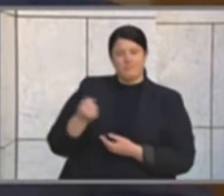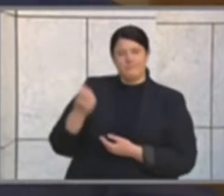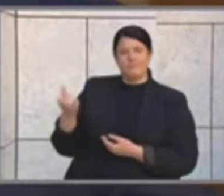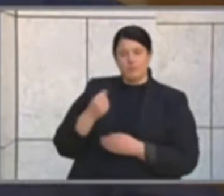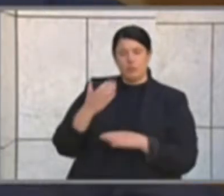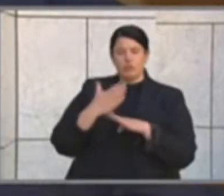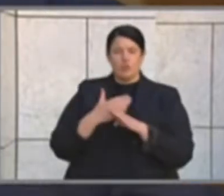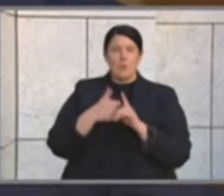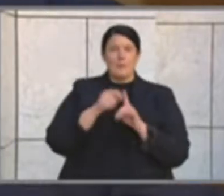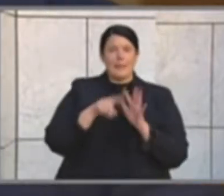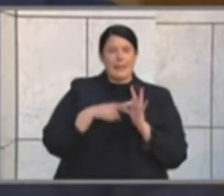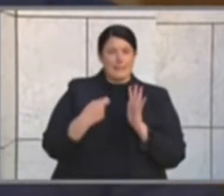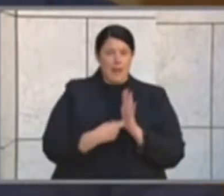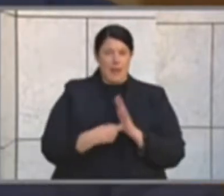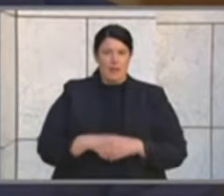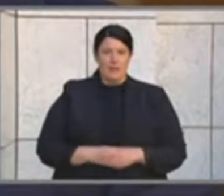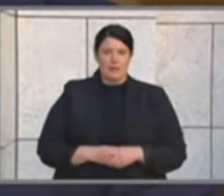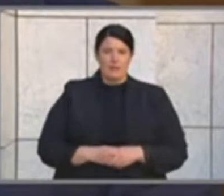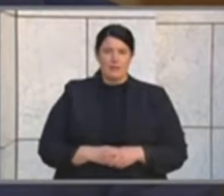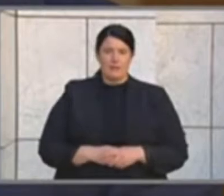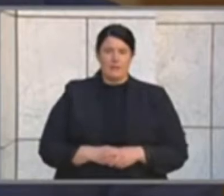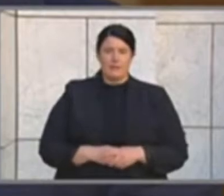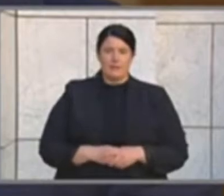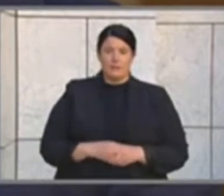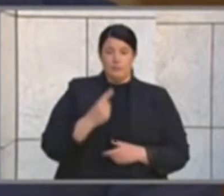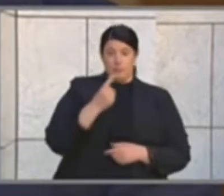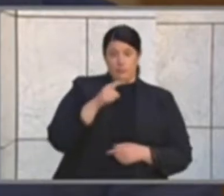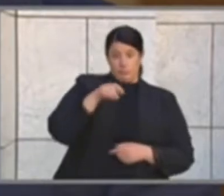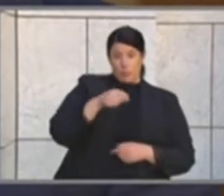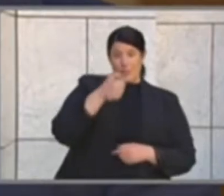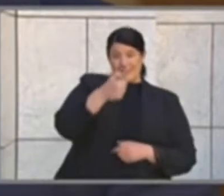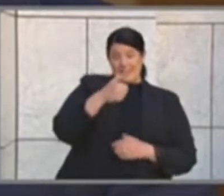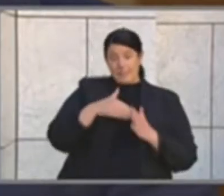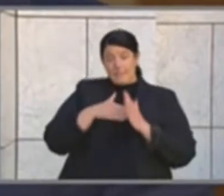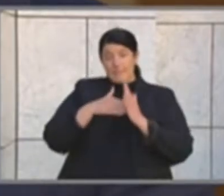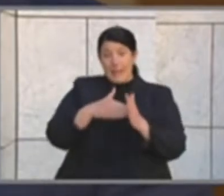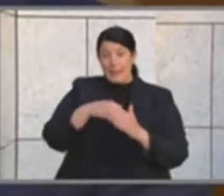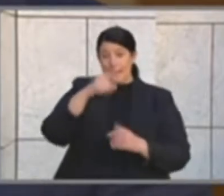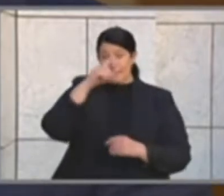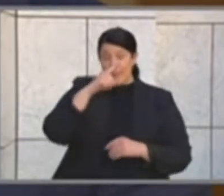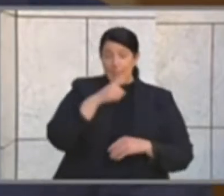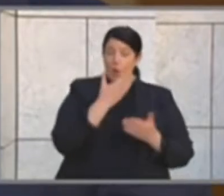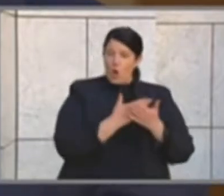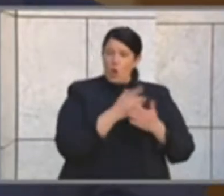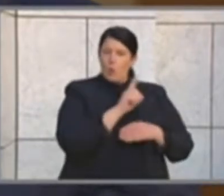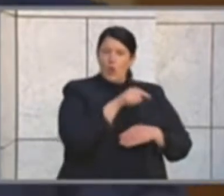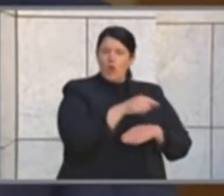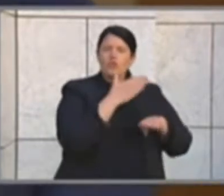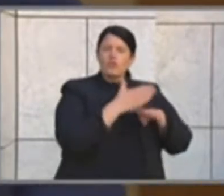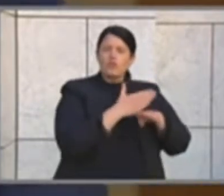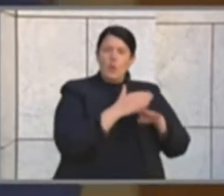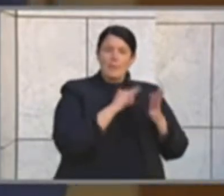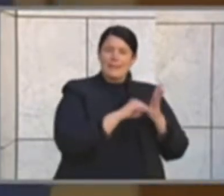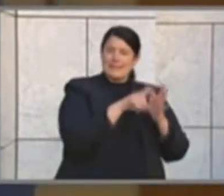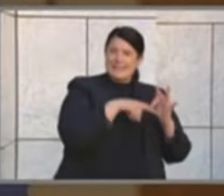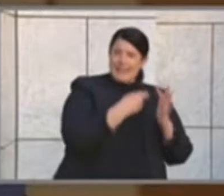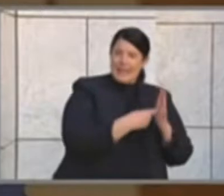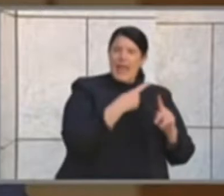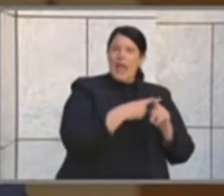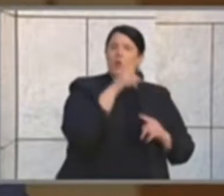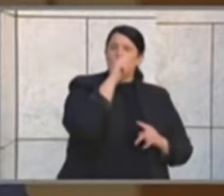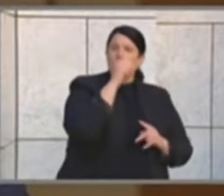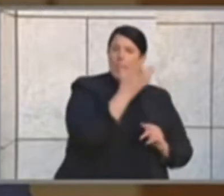So we have 1.6 million Australians who are on JobSeeker and youth